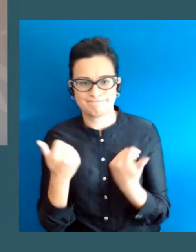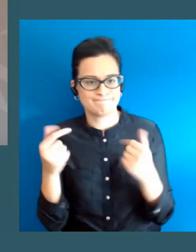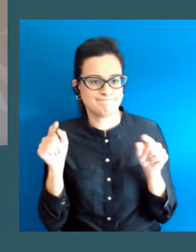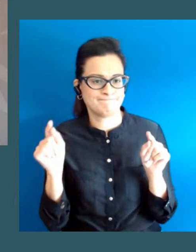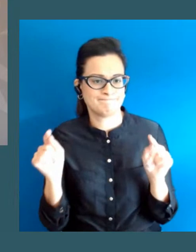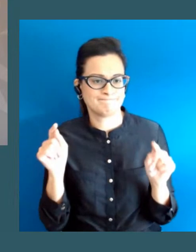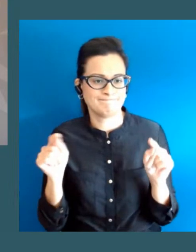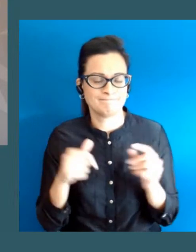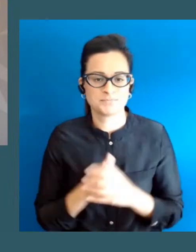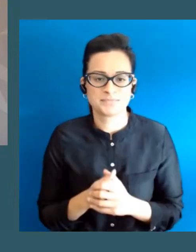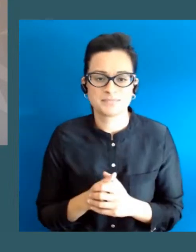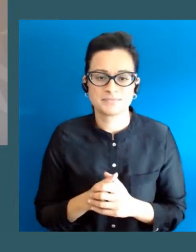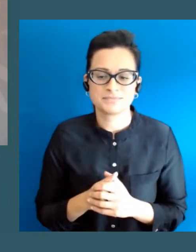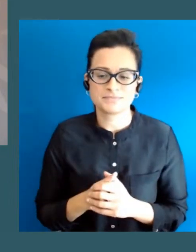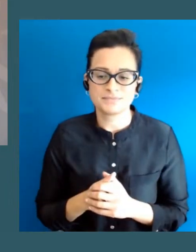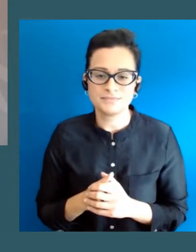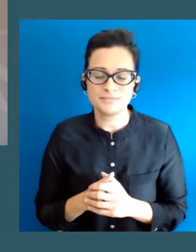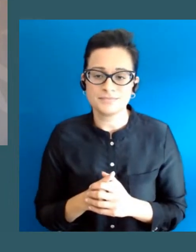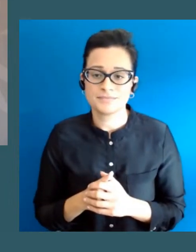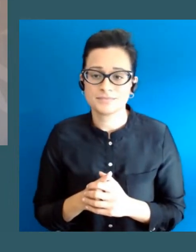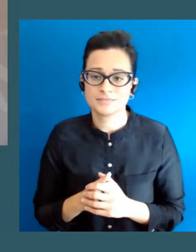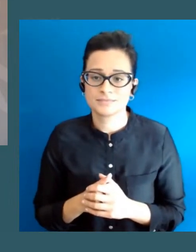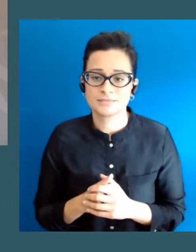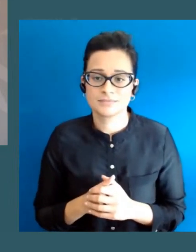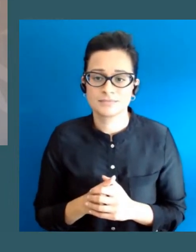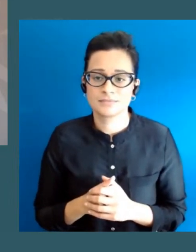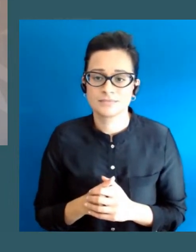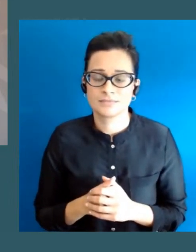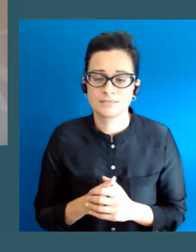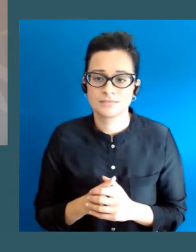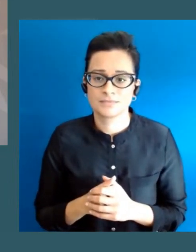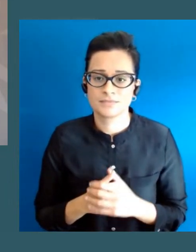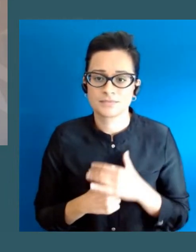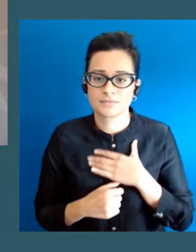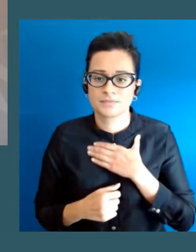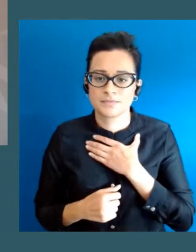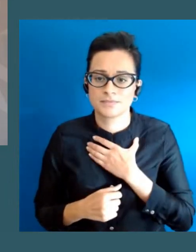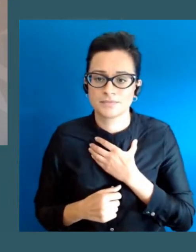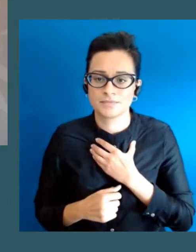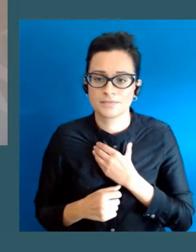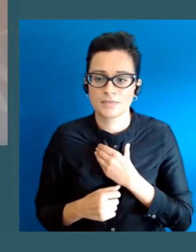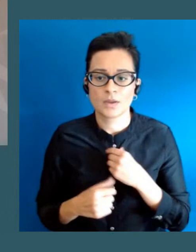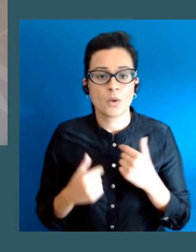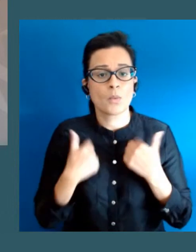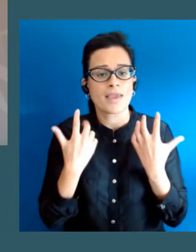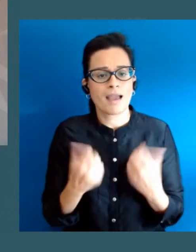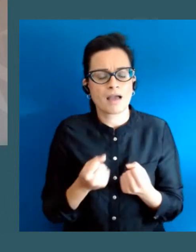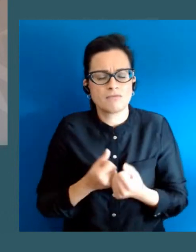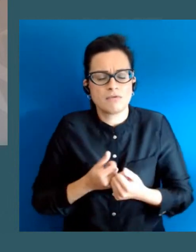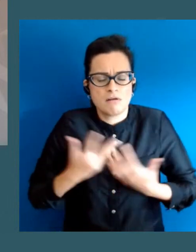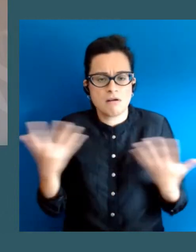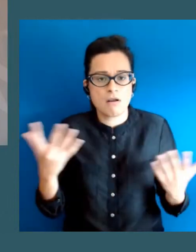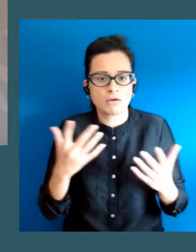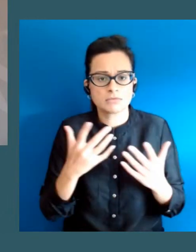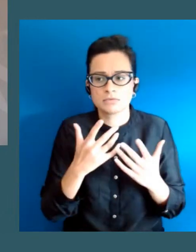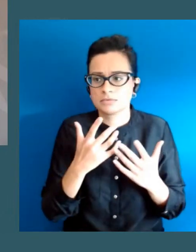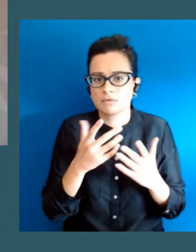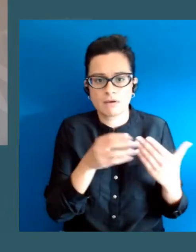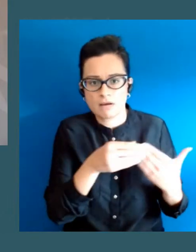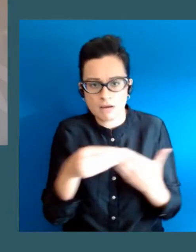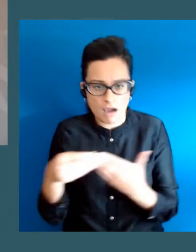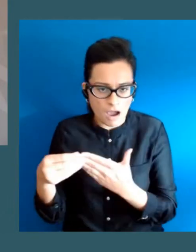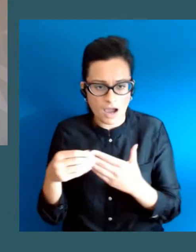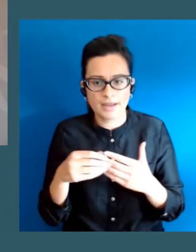So we've got lots of guidance. For example, have a normal diet in pregnancy,